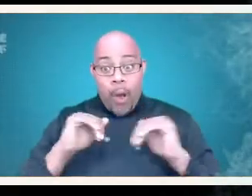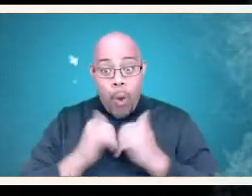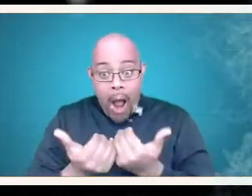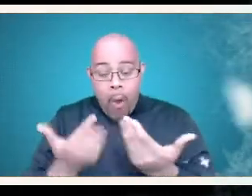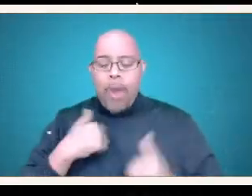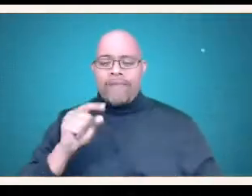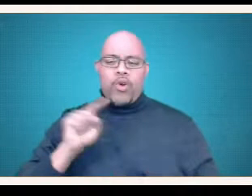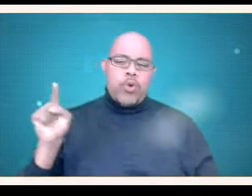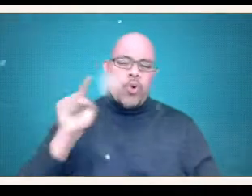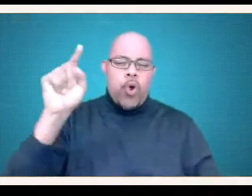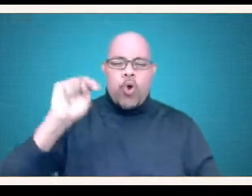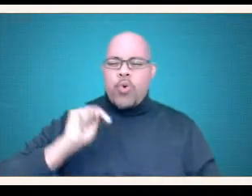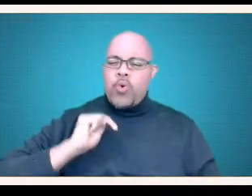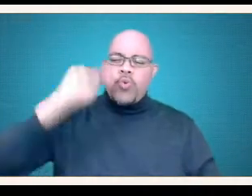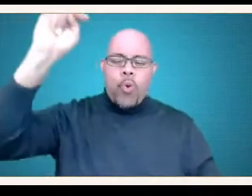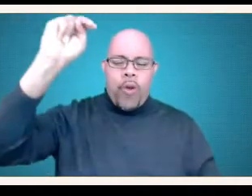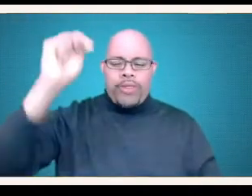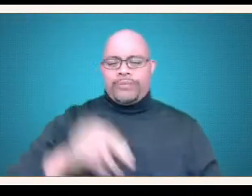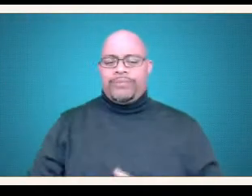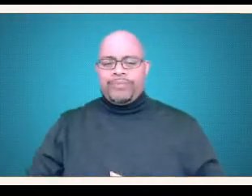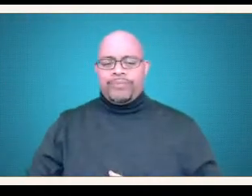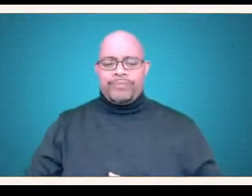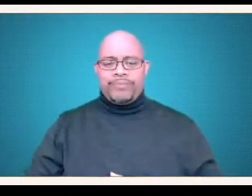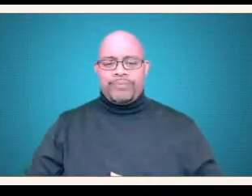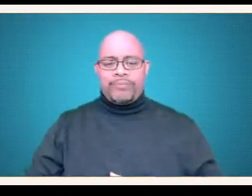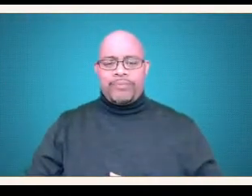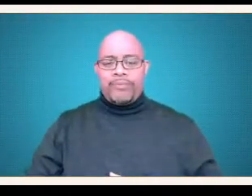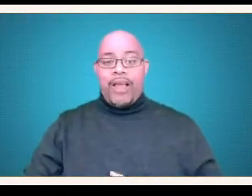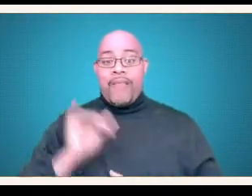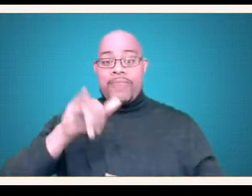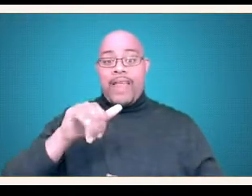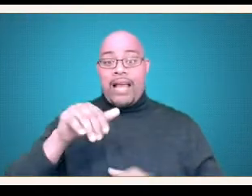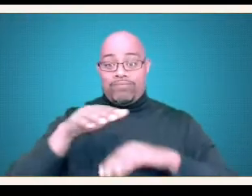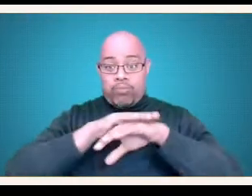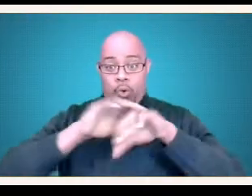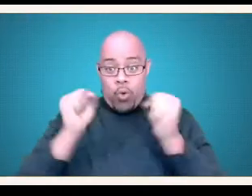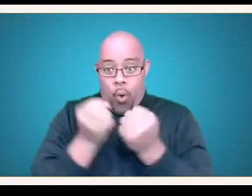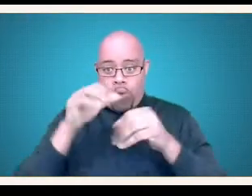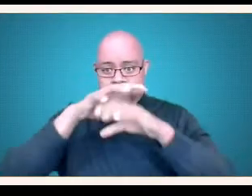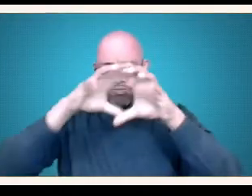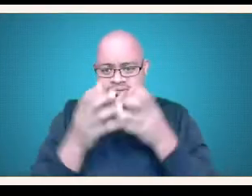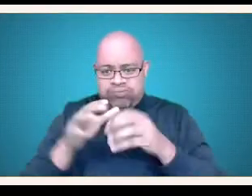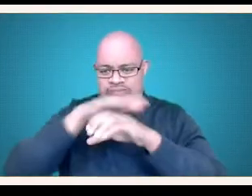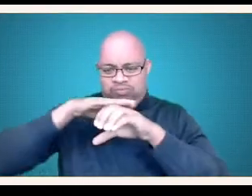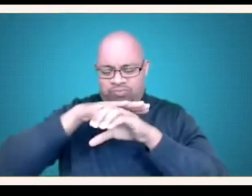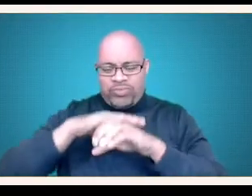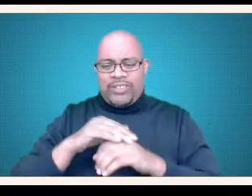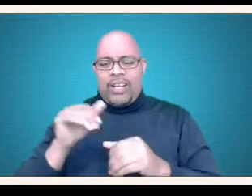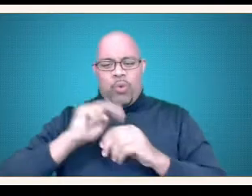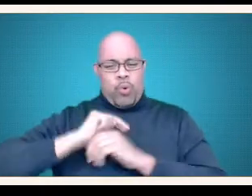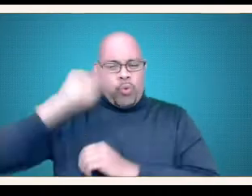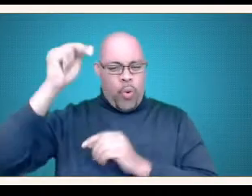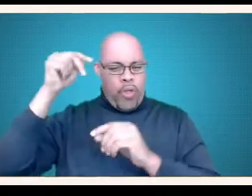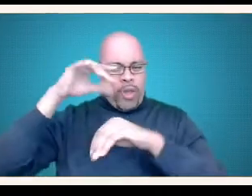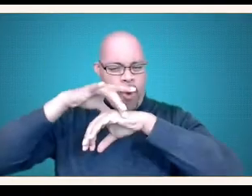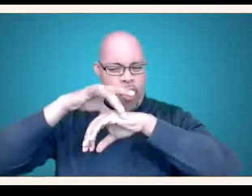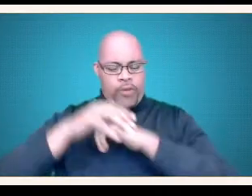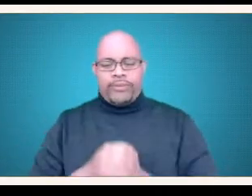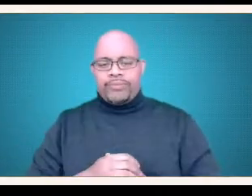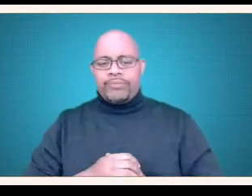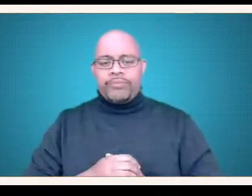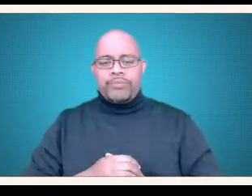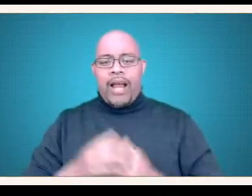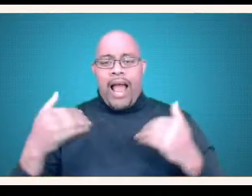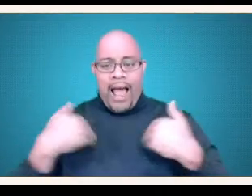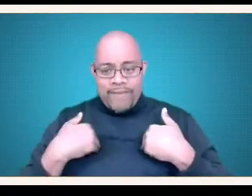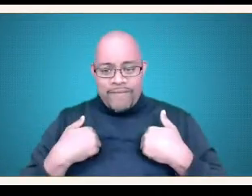in order to do that, we need to travel to Earth's northernmost point. So the Arctic region is a polar region located at the northernmost point of